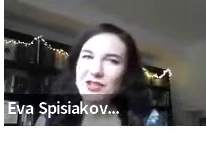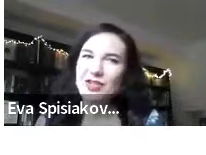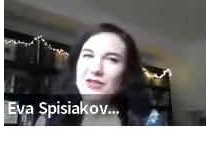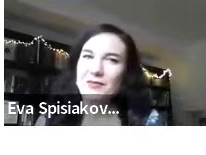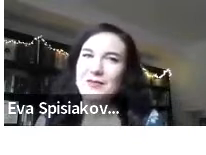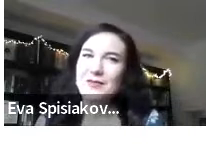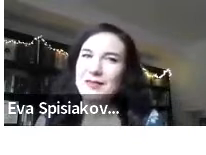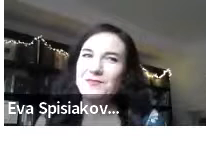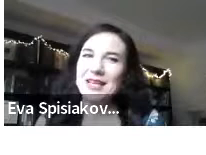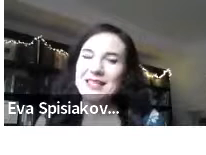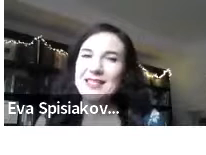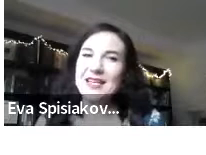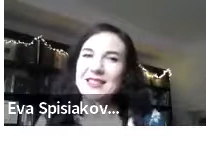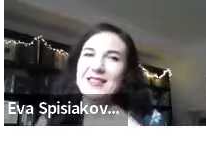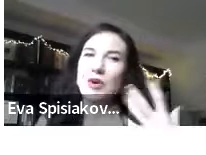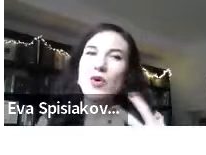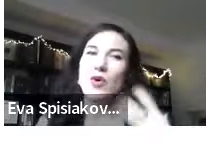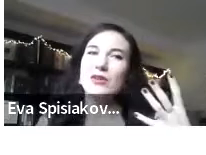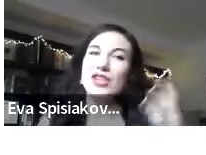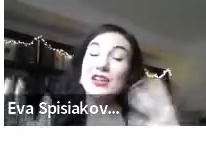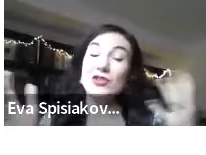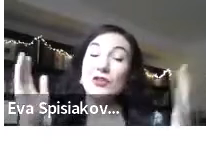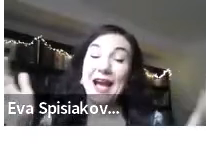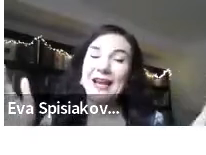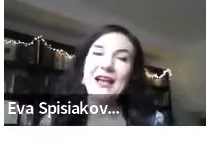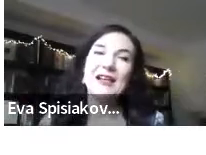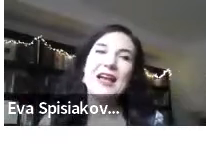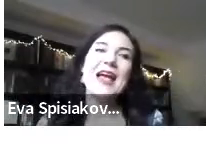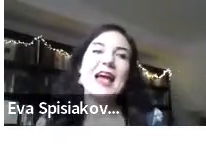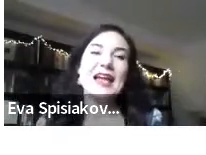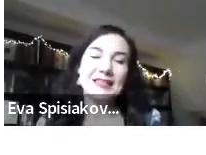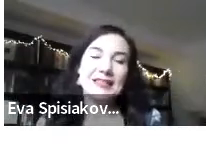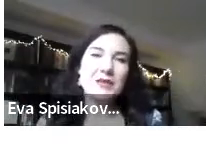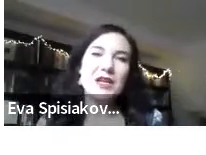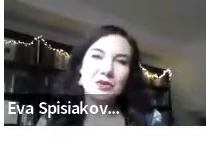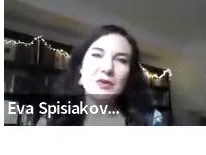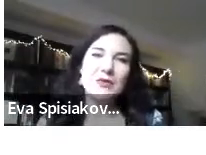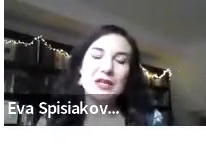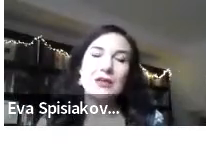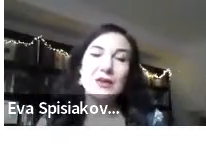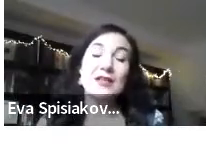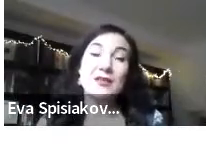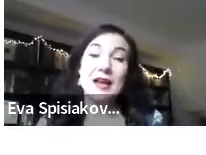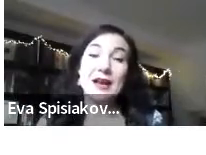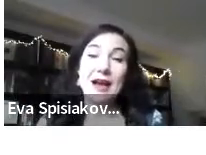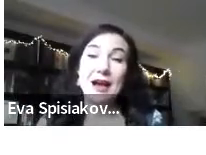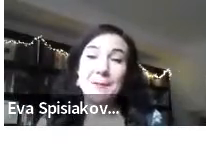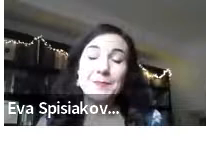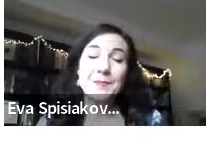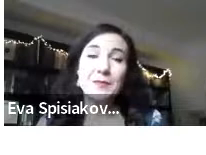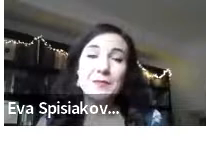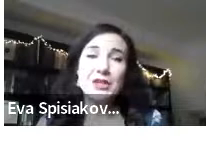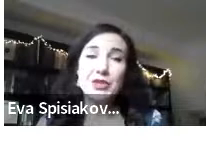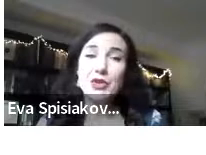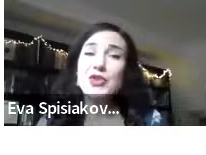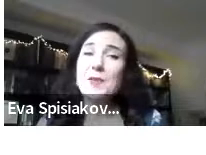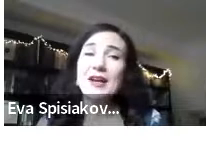small change necessitated a whole change of a headline. And indeed, when you look into their